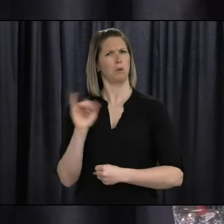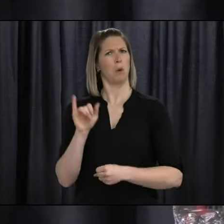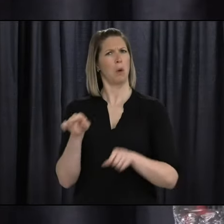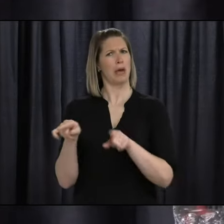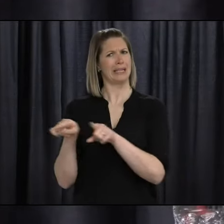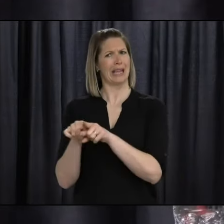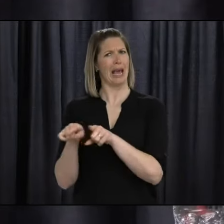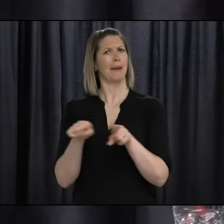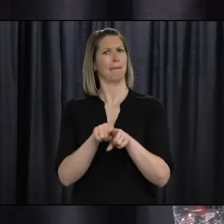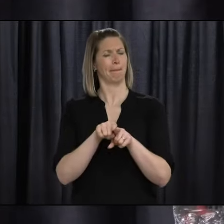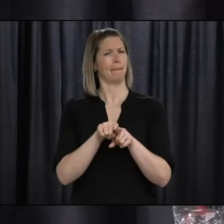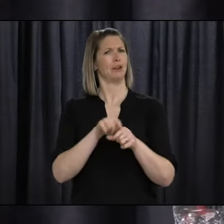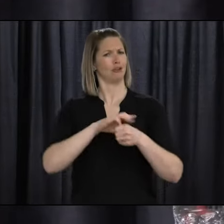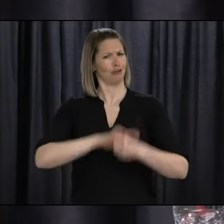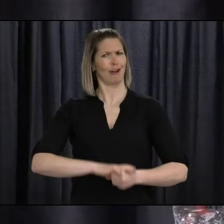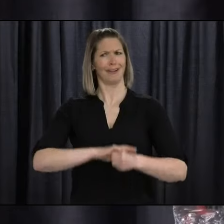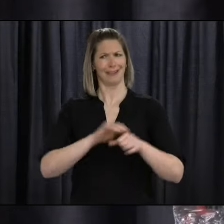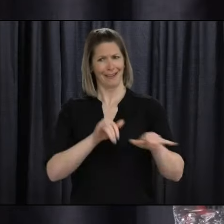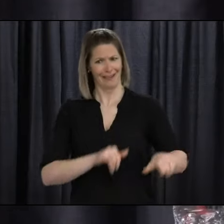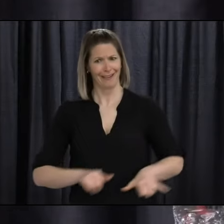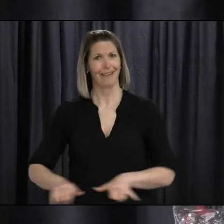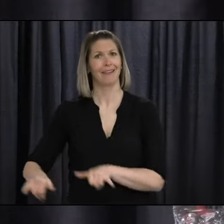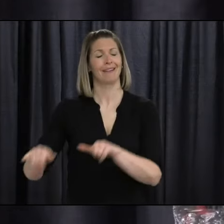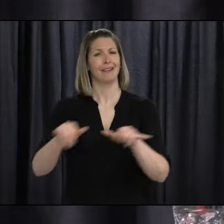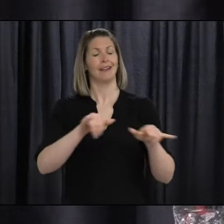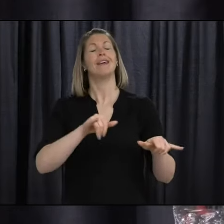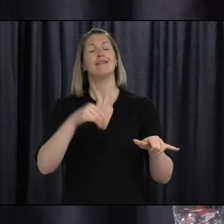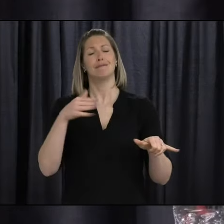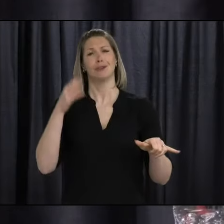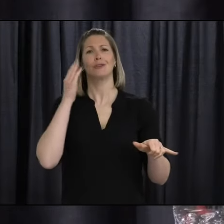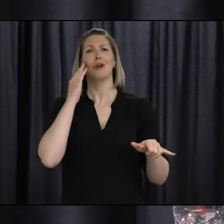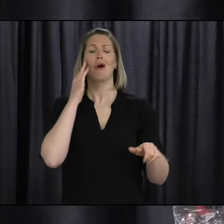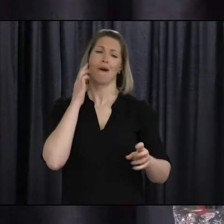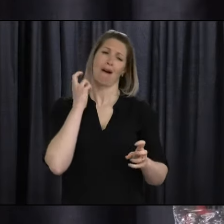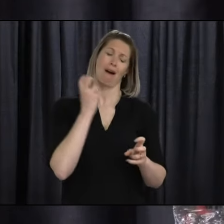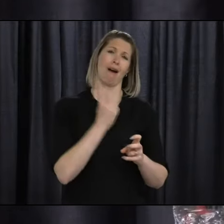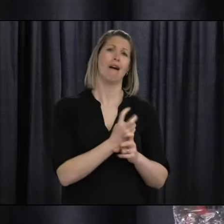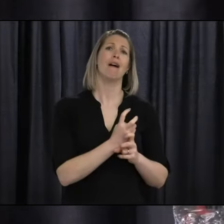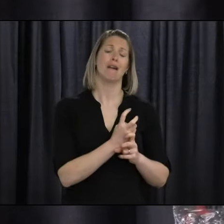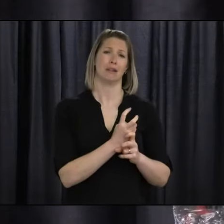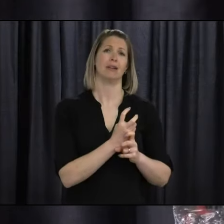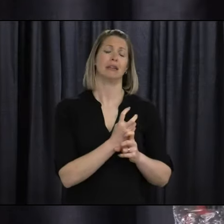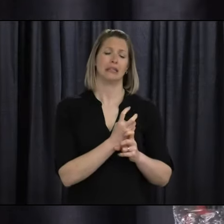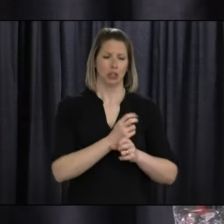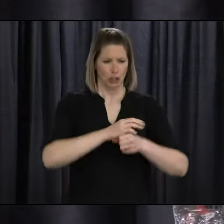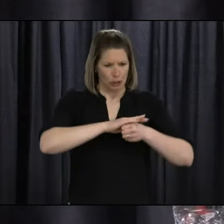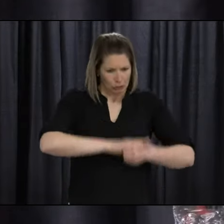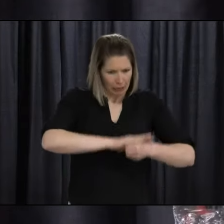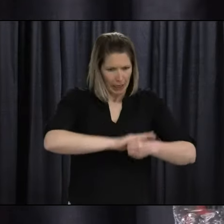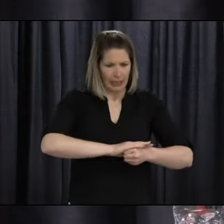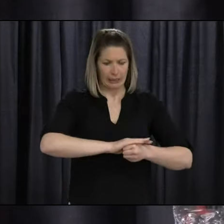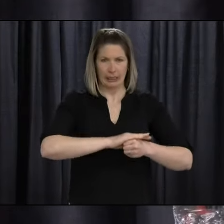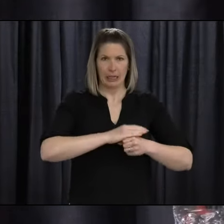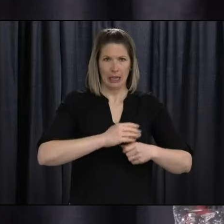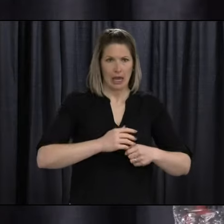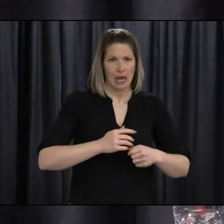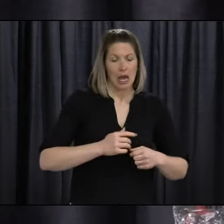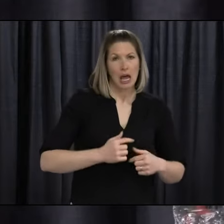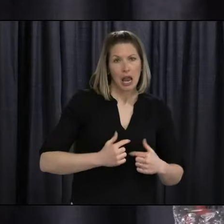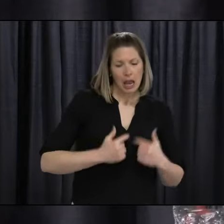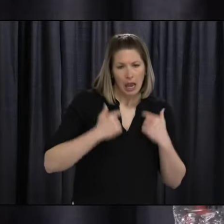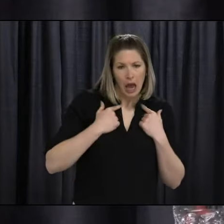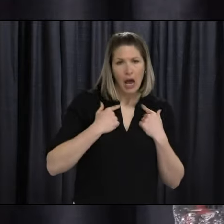think it is difficult under these times of stress sometimes to behave as one would